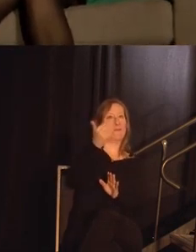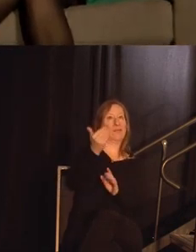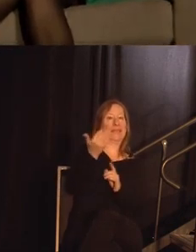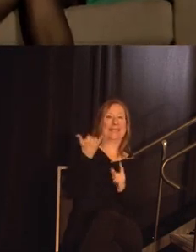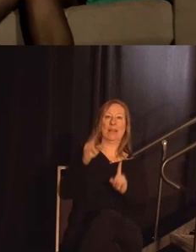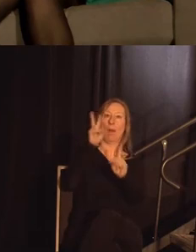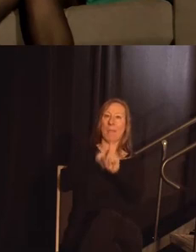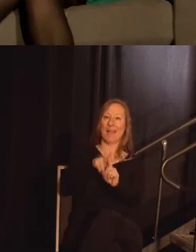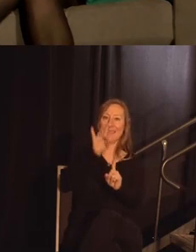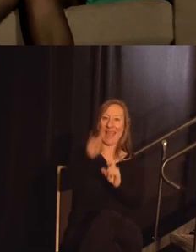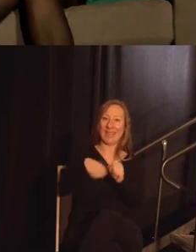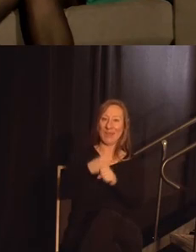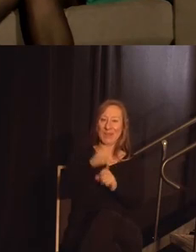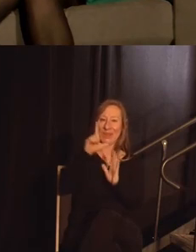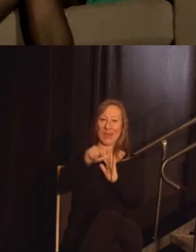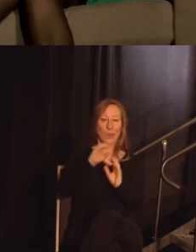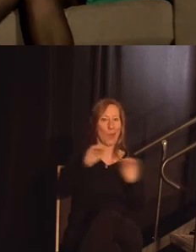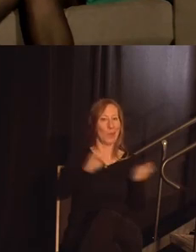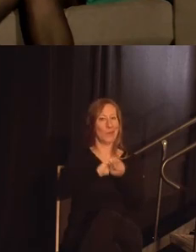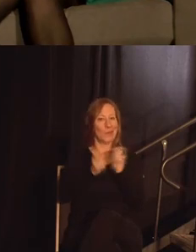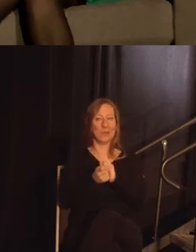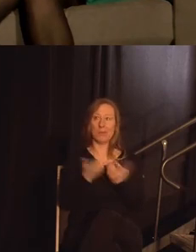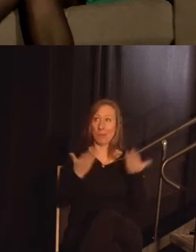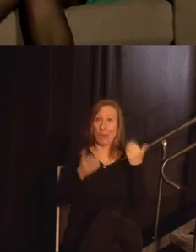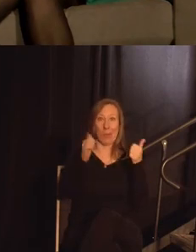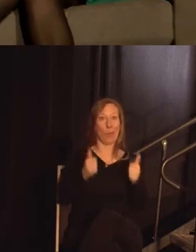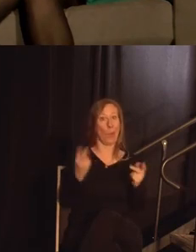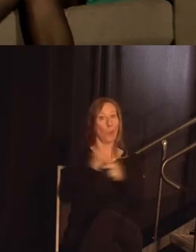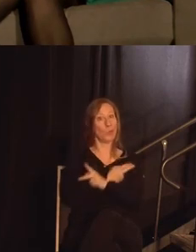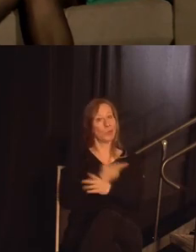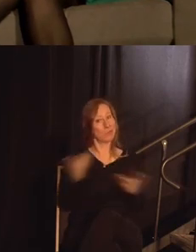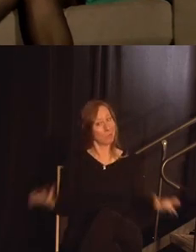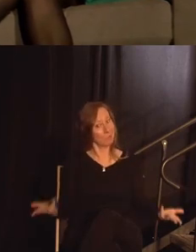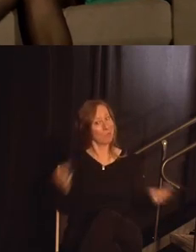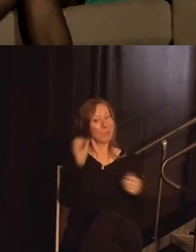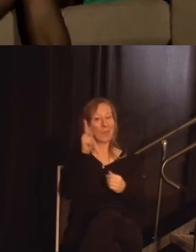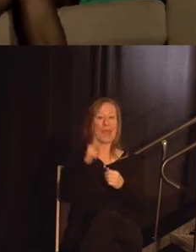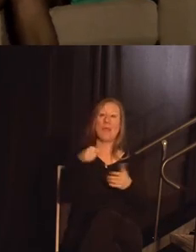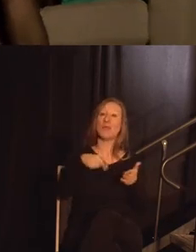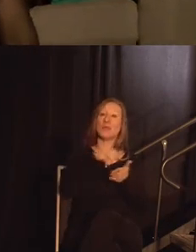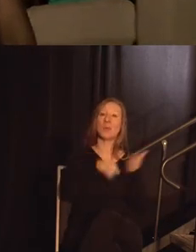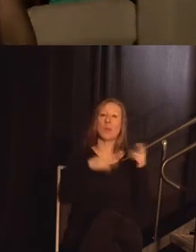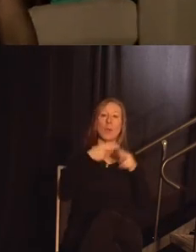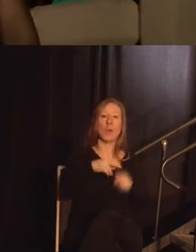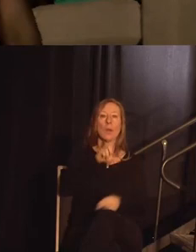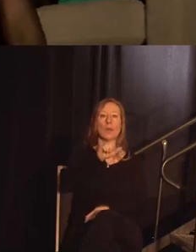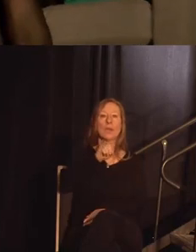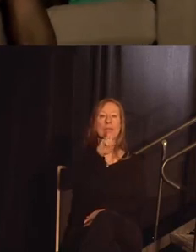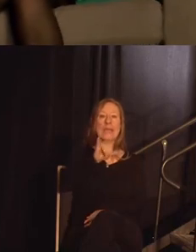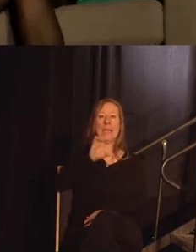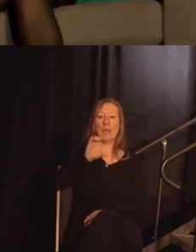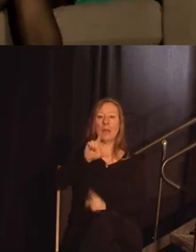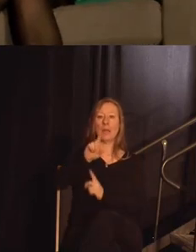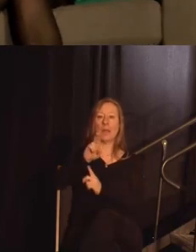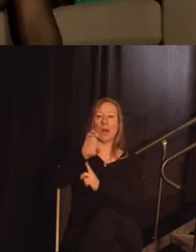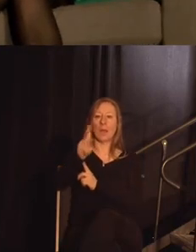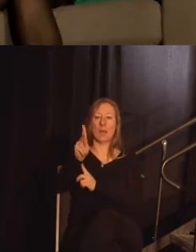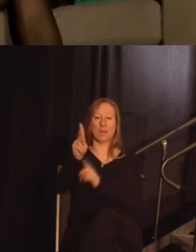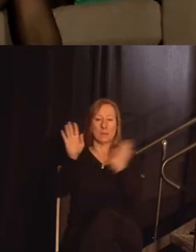applies 8 years later. Nothing's changed. In fact, perhaps it's worse. Okay, this chapter is called Lady Cluck.